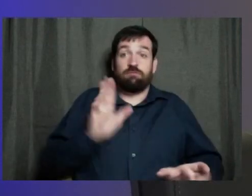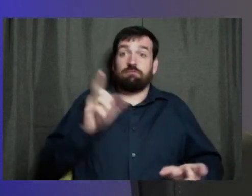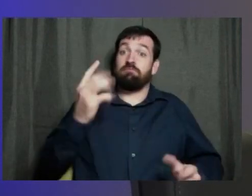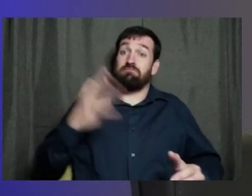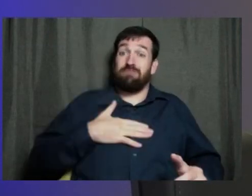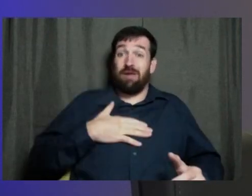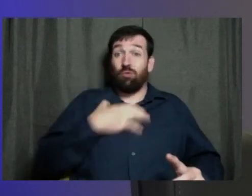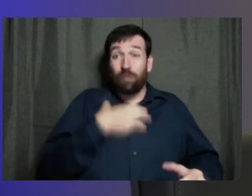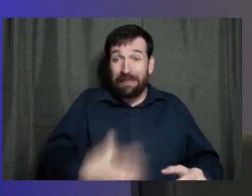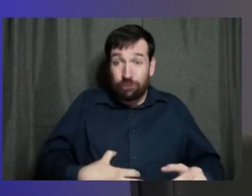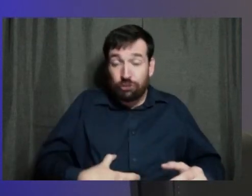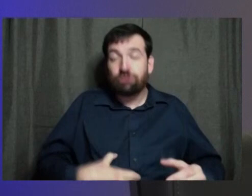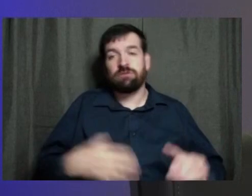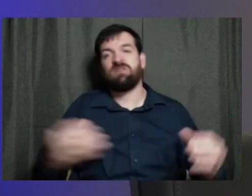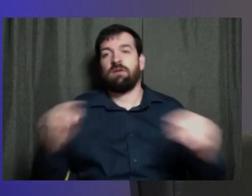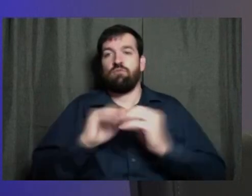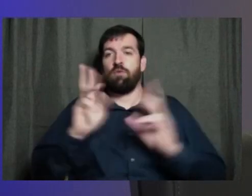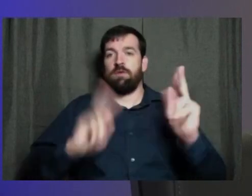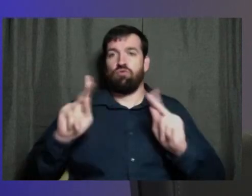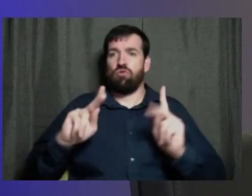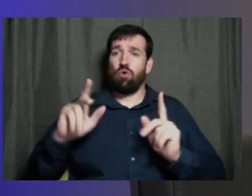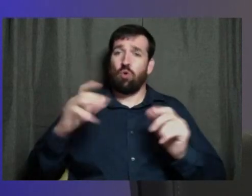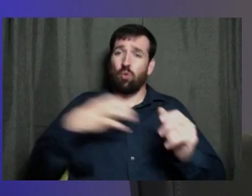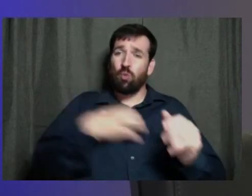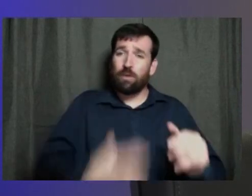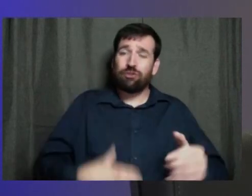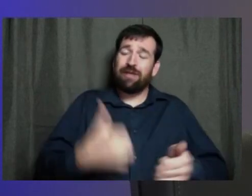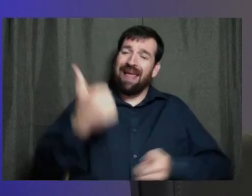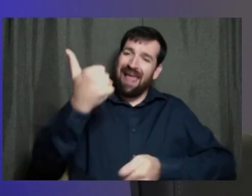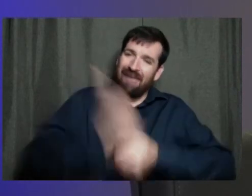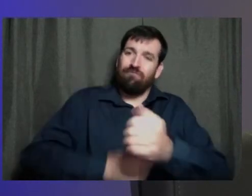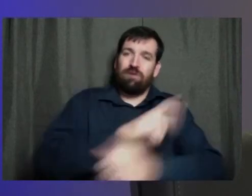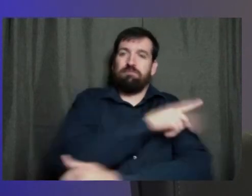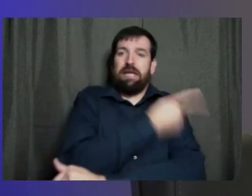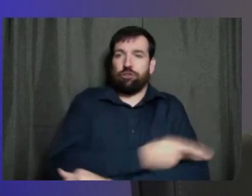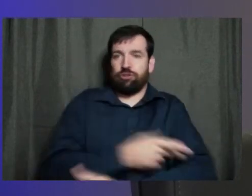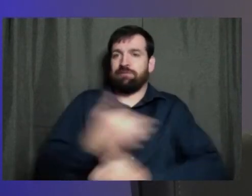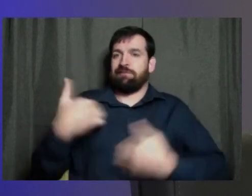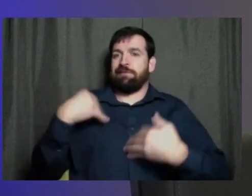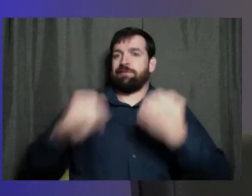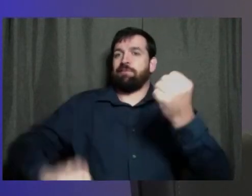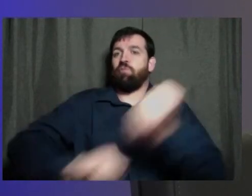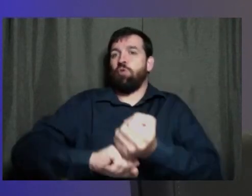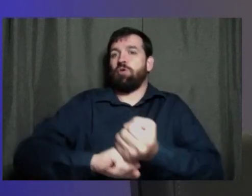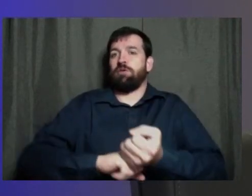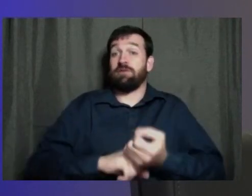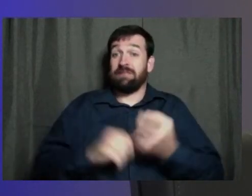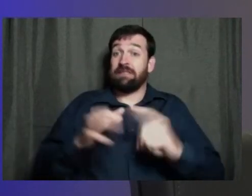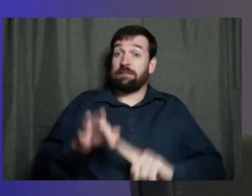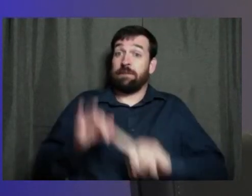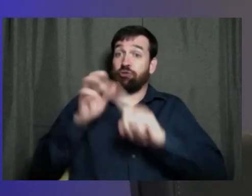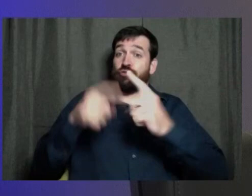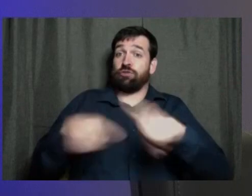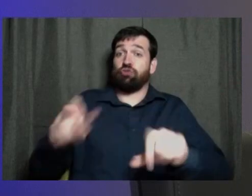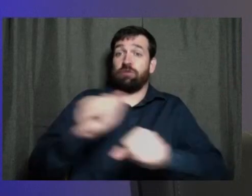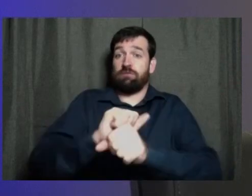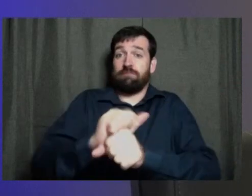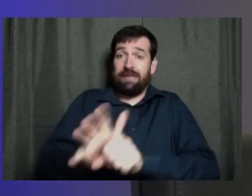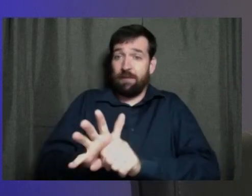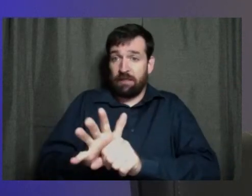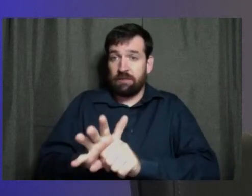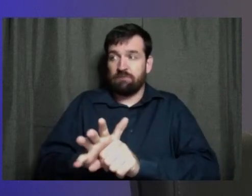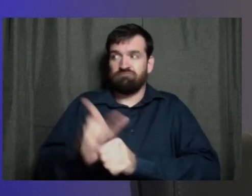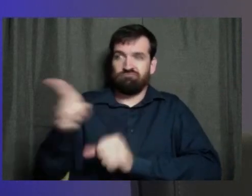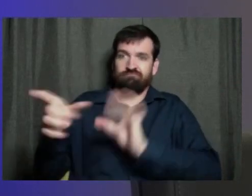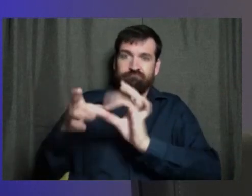those individuals. We wish every single patient could have that support going through treatment, especially during the pandemic. As Lauren mentioned, to